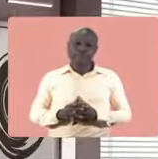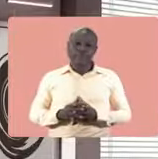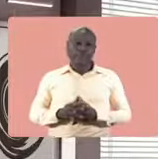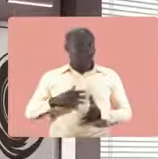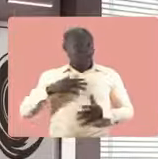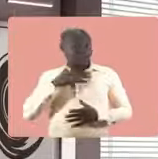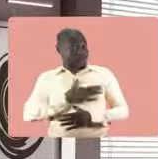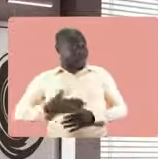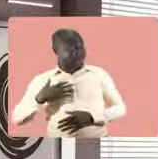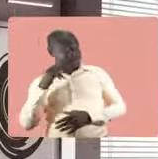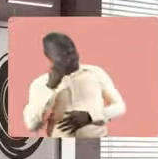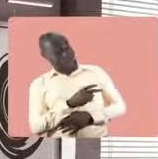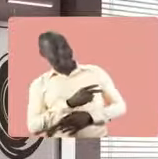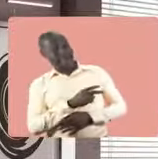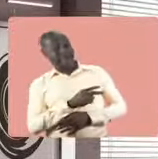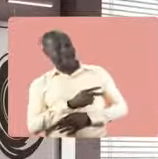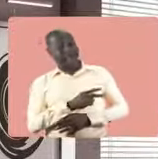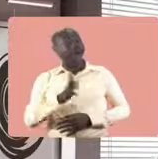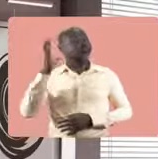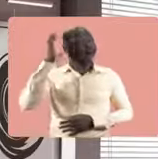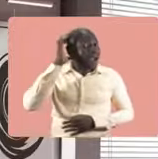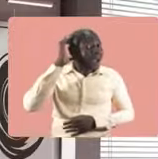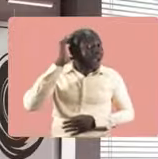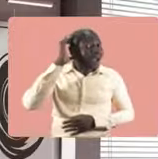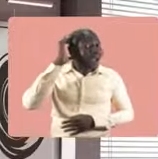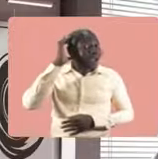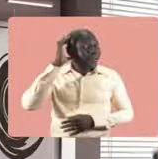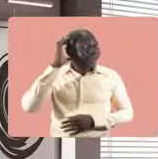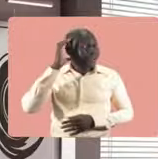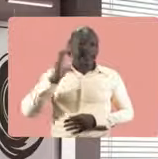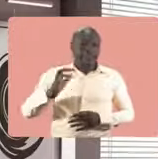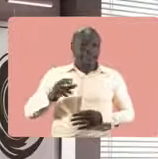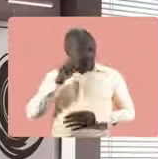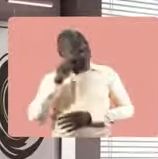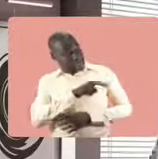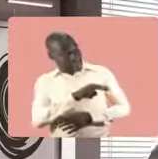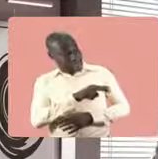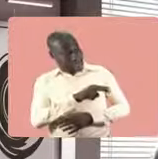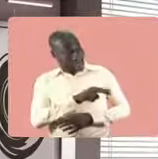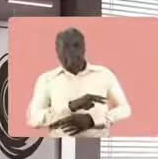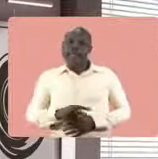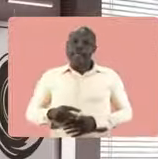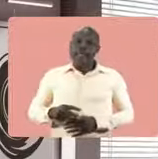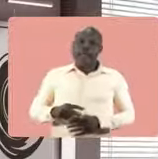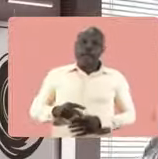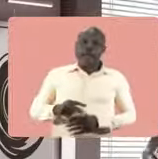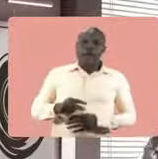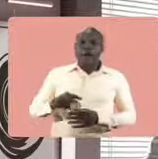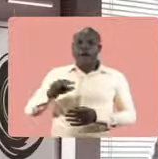Bye bye. Me pacho, wuhuniye. Na wote yana. Obama